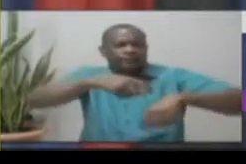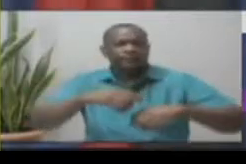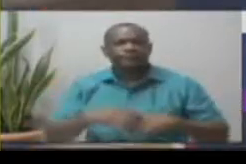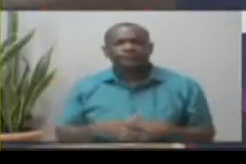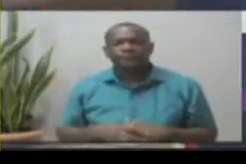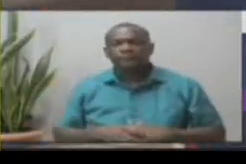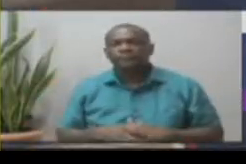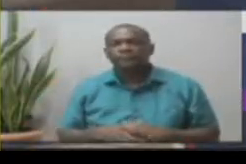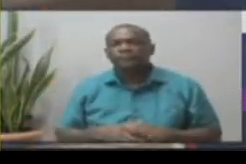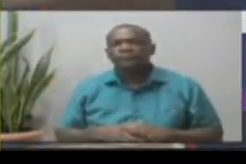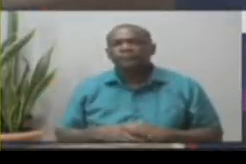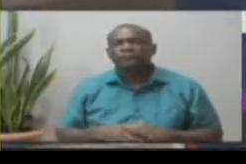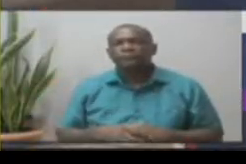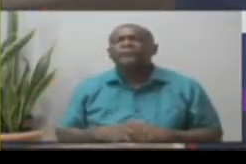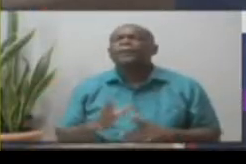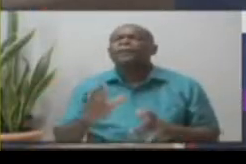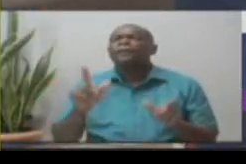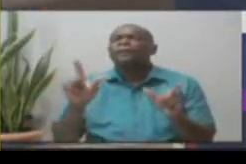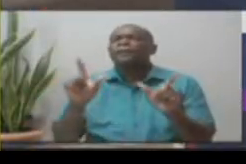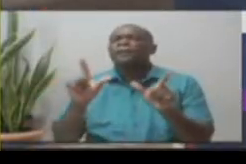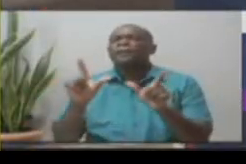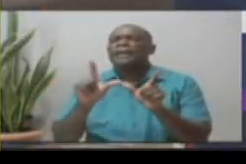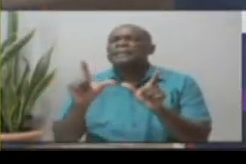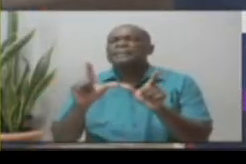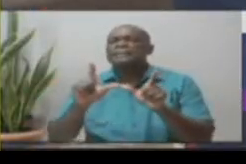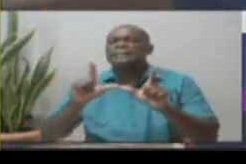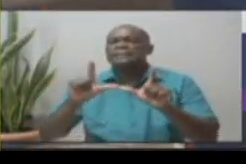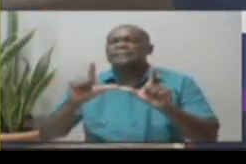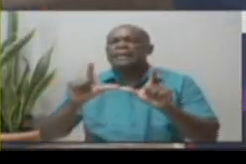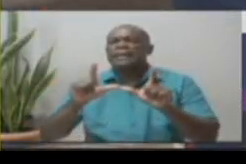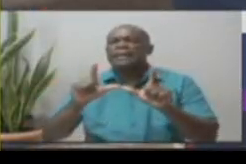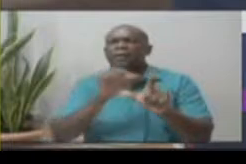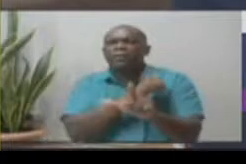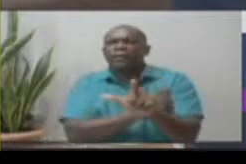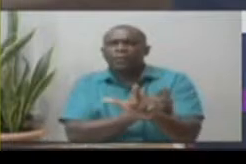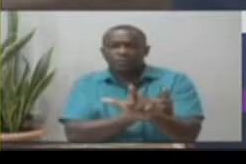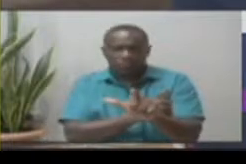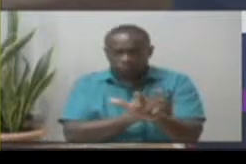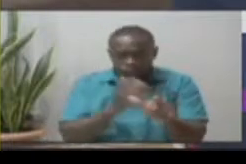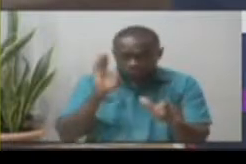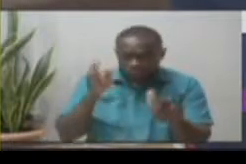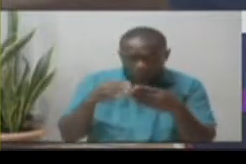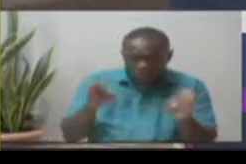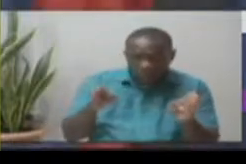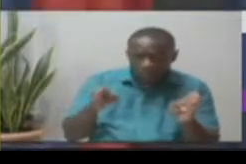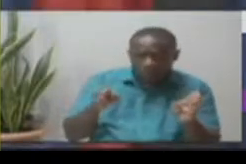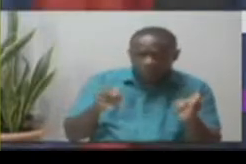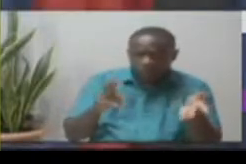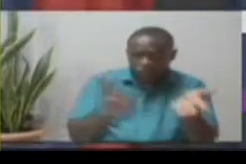licensing authority, I think, is that to be opened in terms of registration of vehicles? Yes, motor vehicle registration.